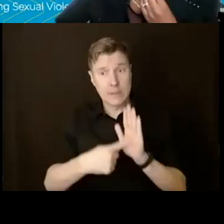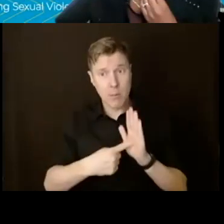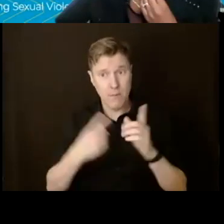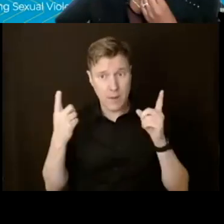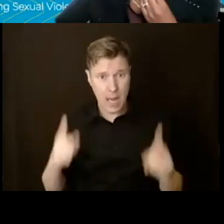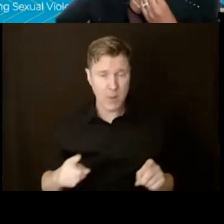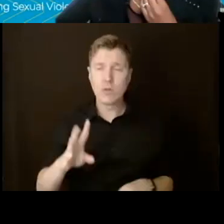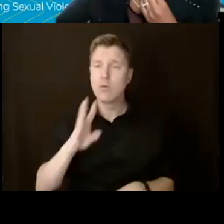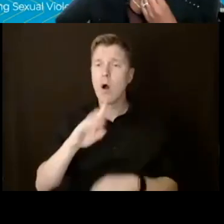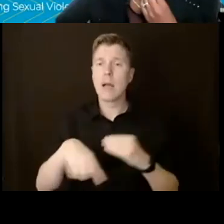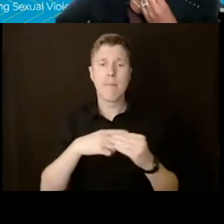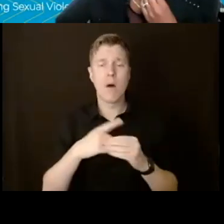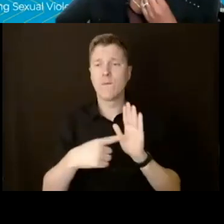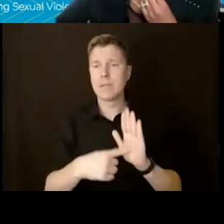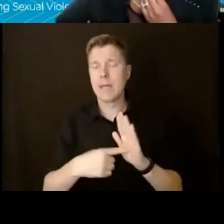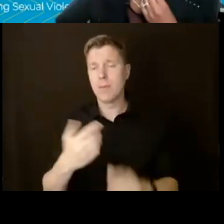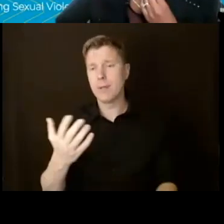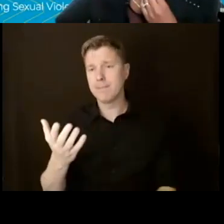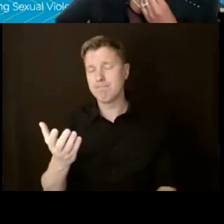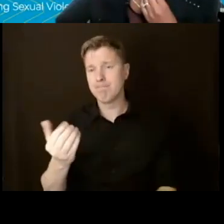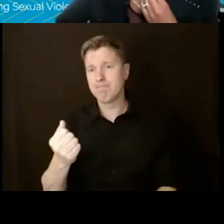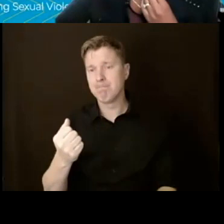when we talk about, for example,